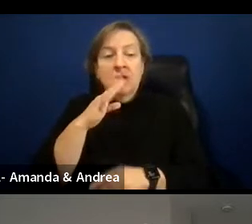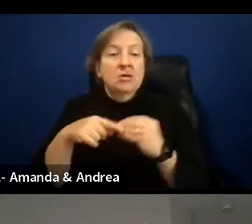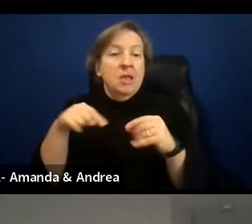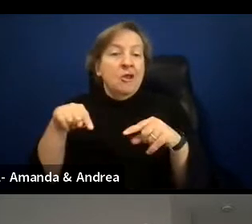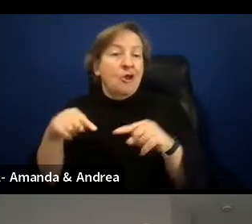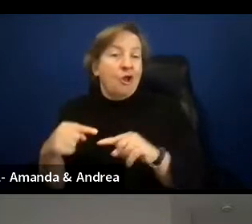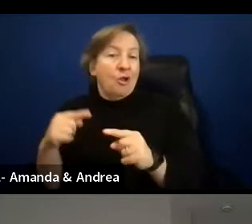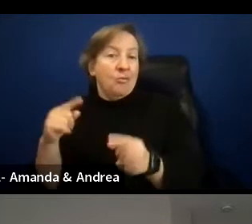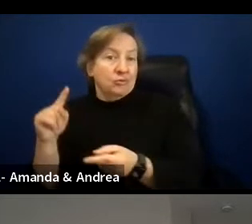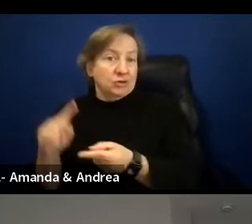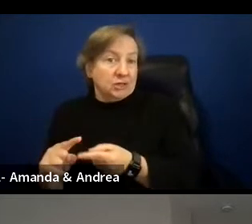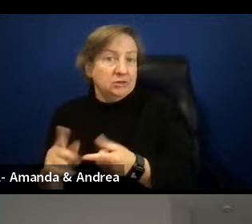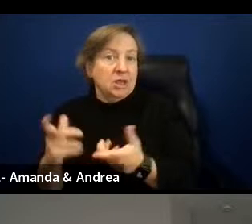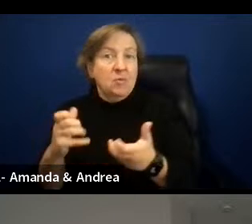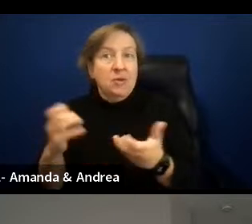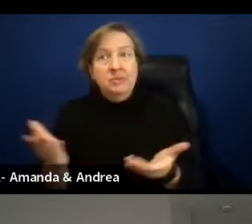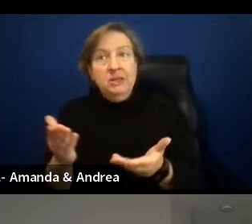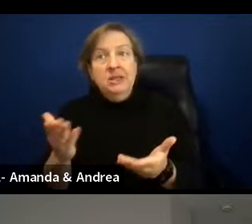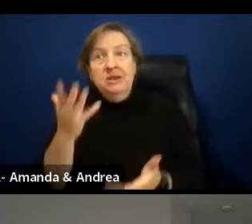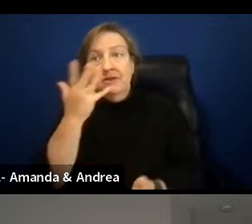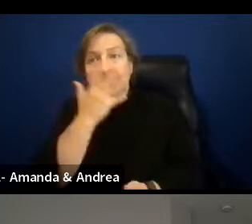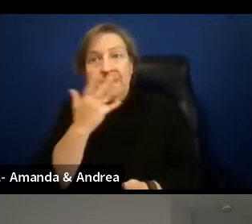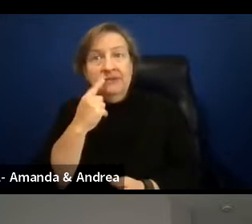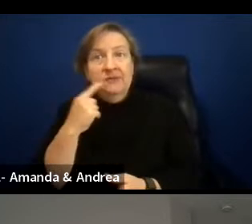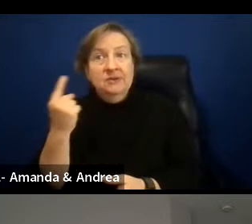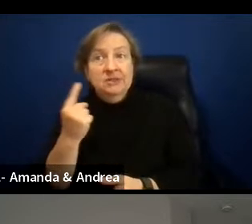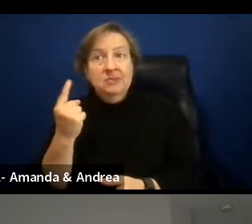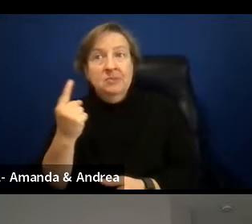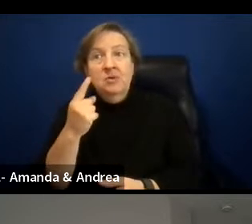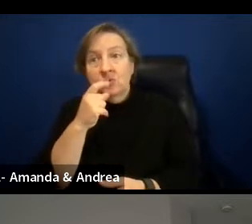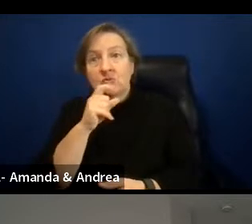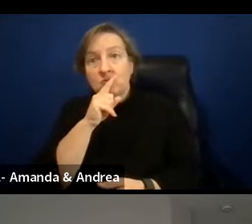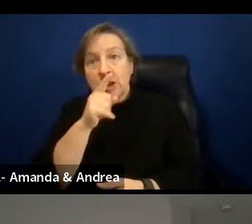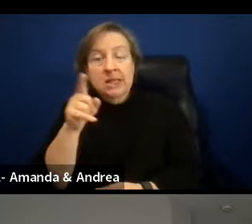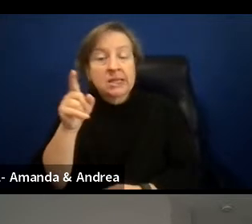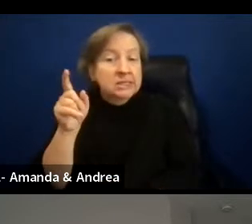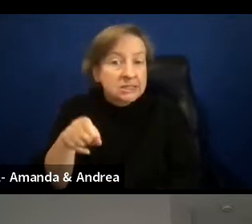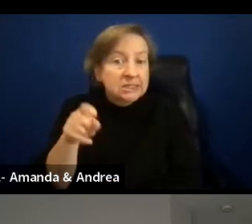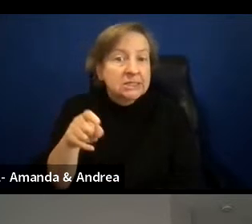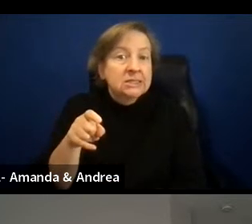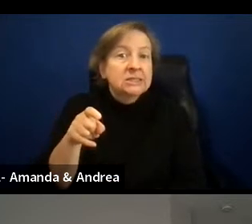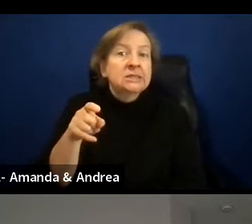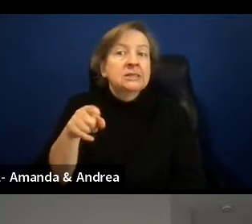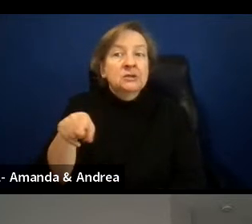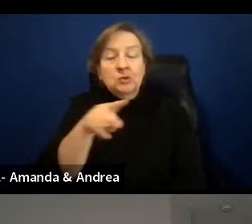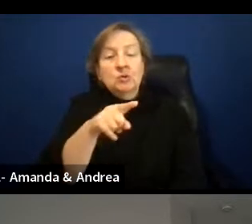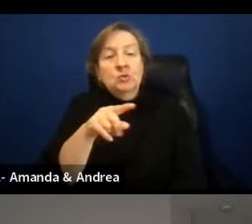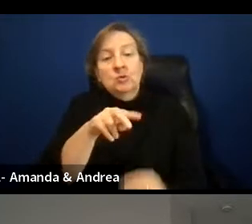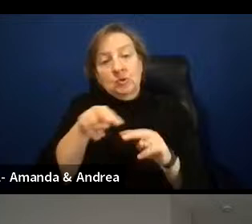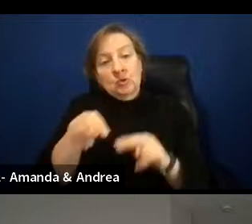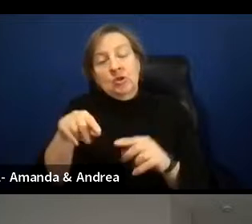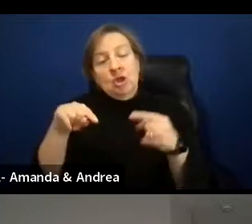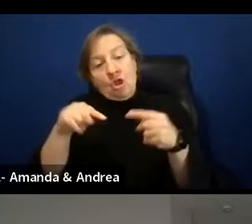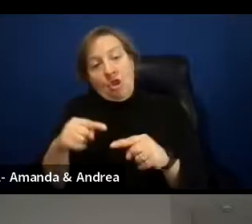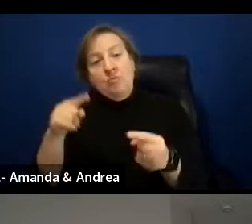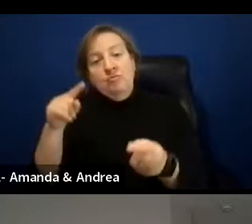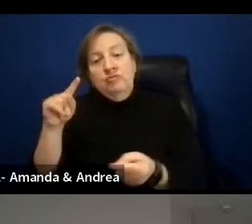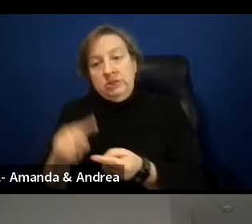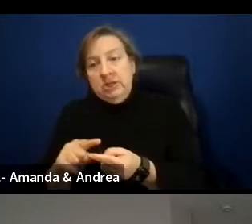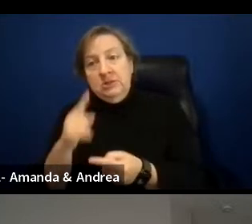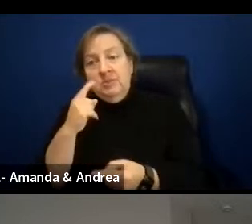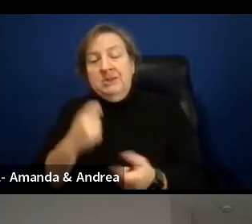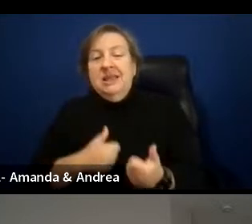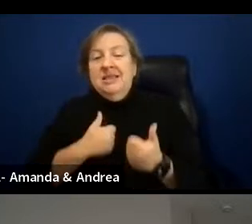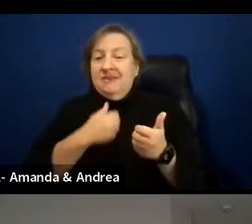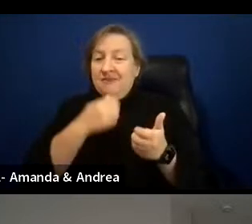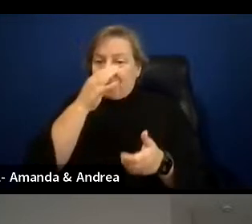reduction, I just wanted to be here and be a face for somebody who really needs you guys to all look at harm reduction because we live very close